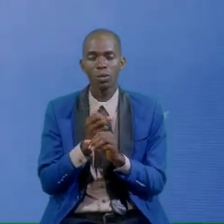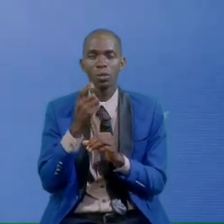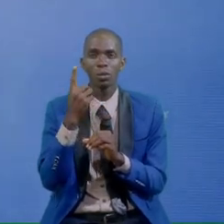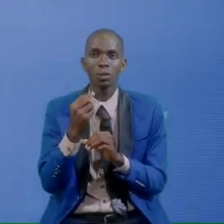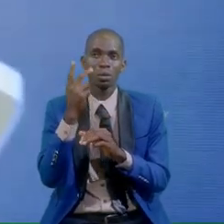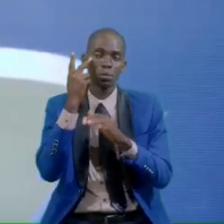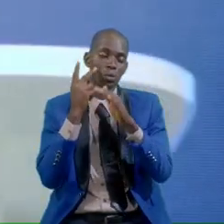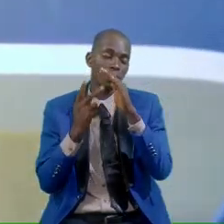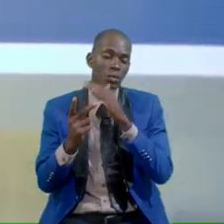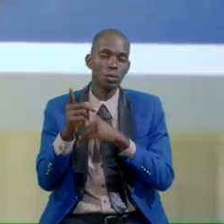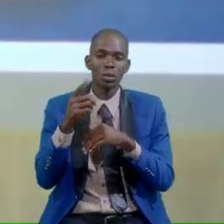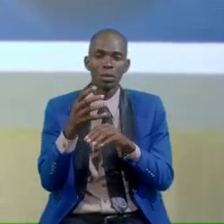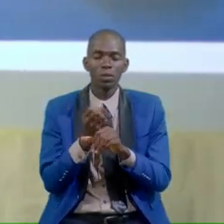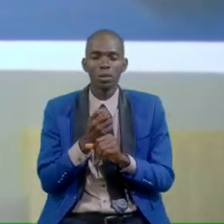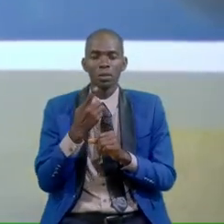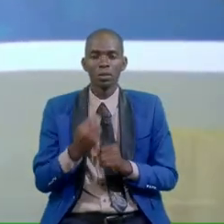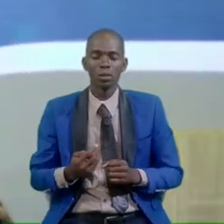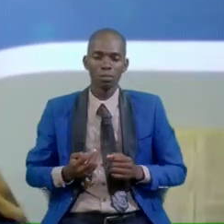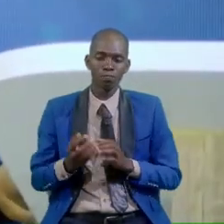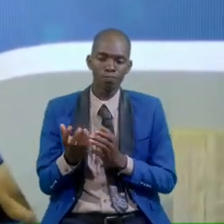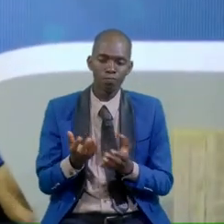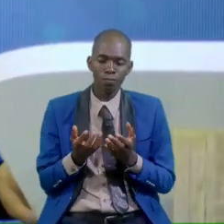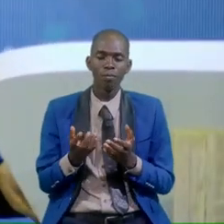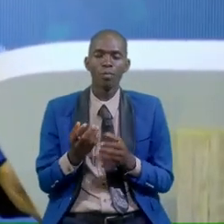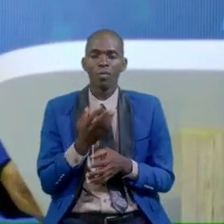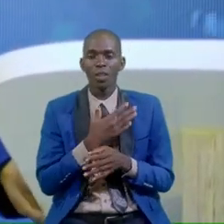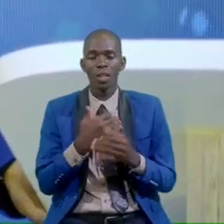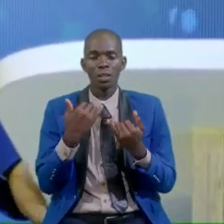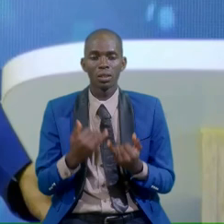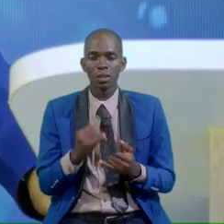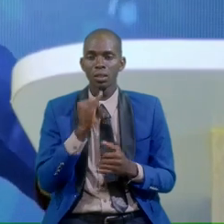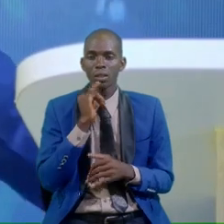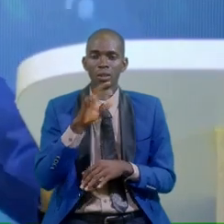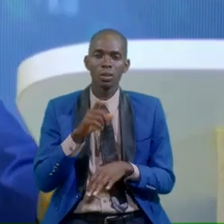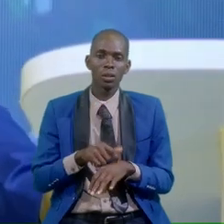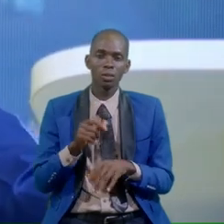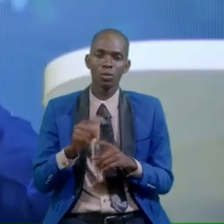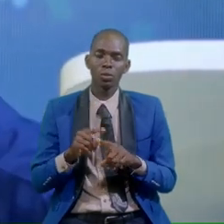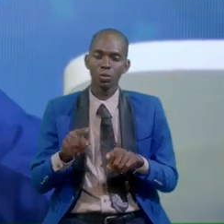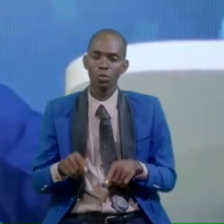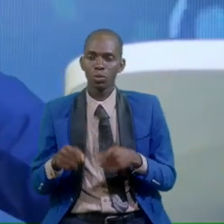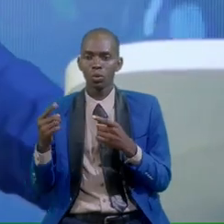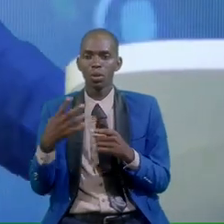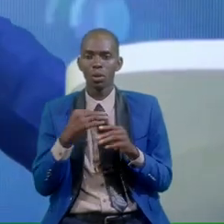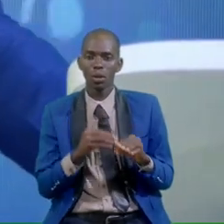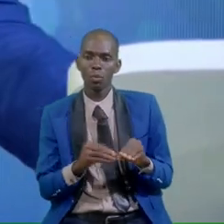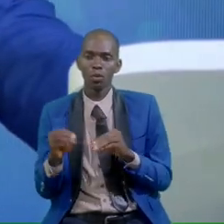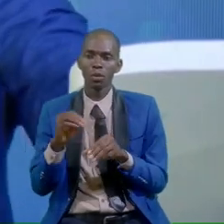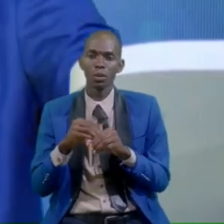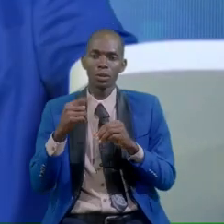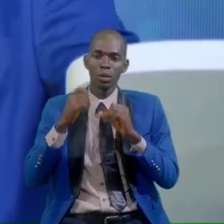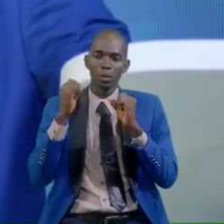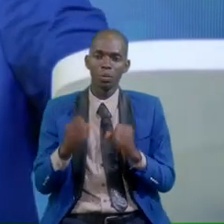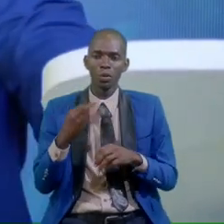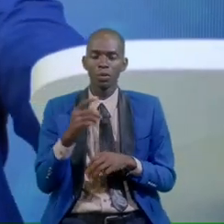the passion, and now is your time to go out and move in the power of the Lord.